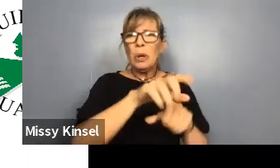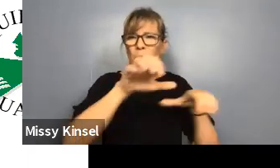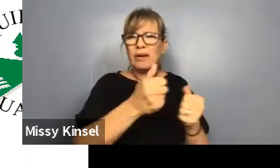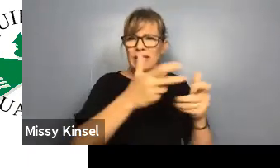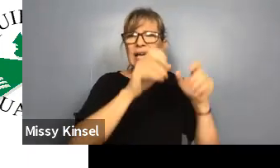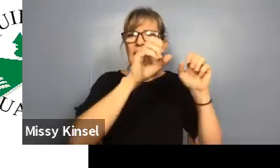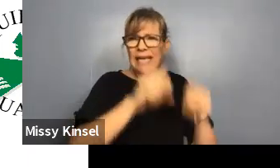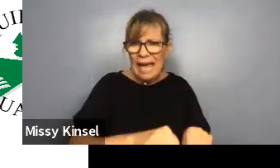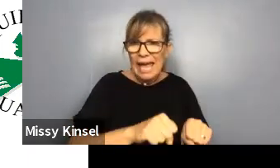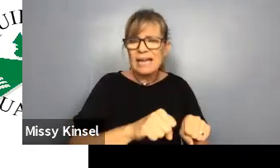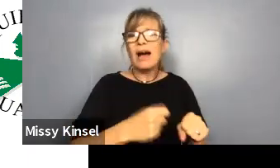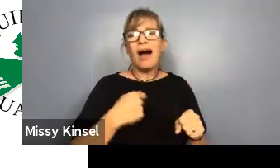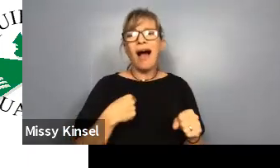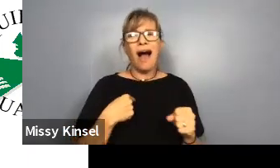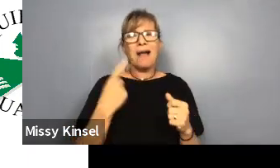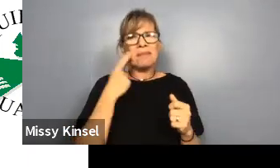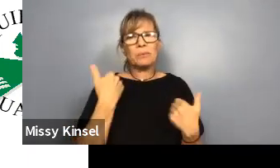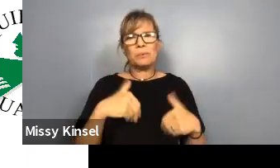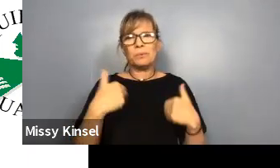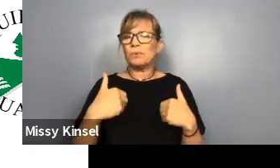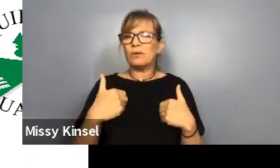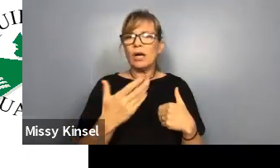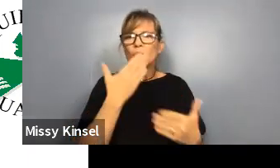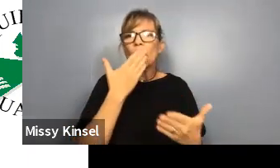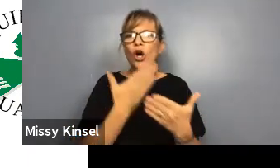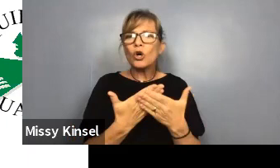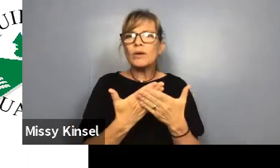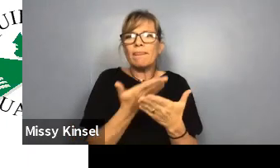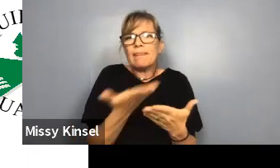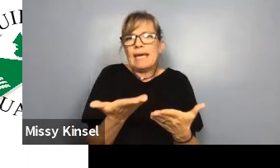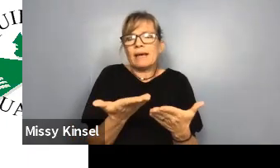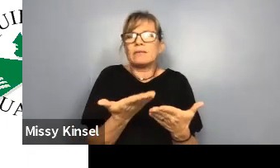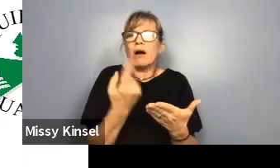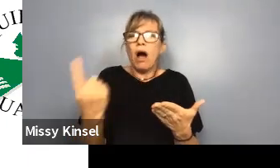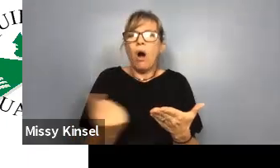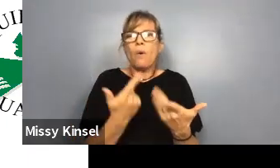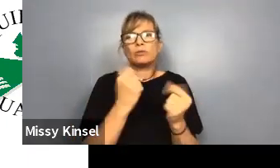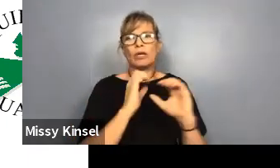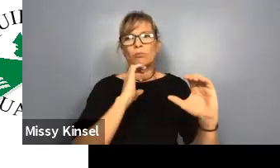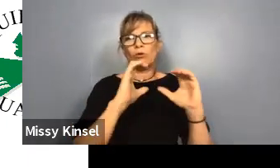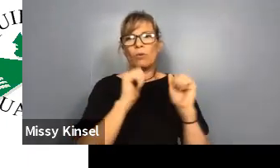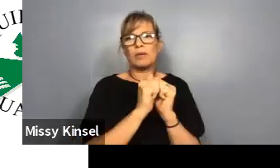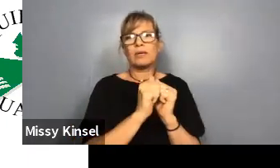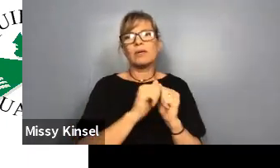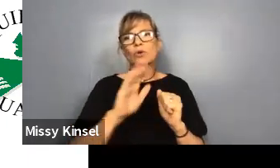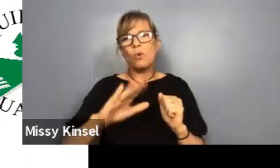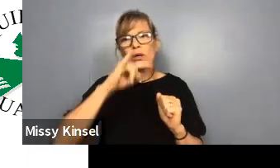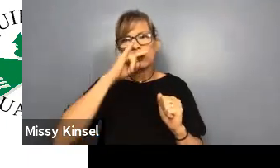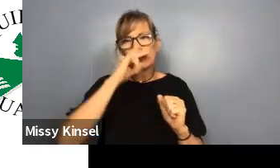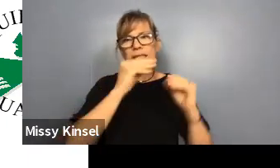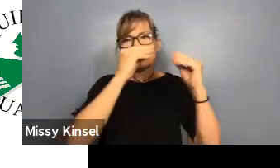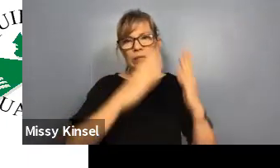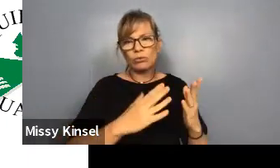that they possibly can. So I think that that's a good thing to do, is always try to communicate with your child's teacher,